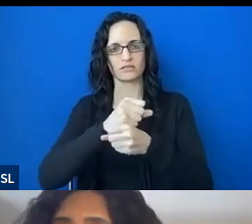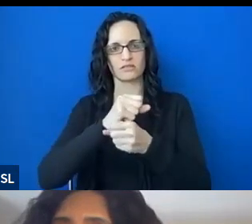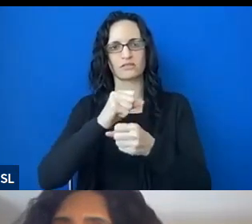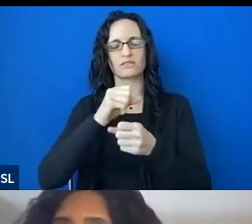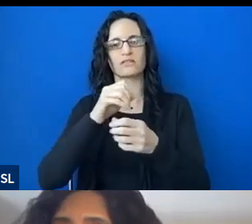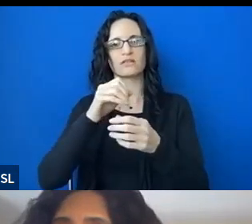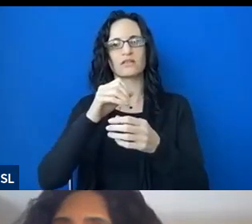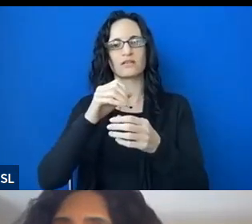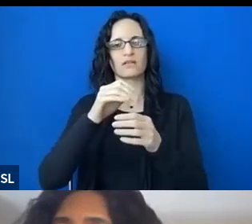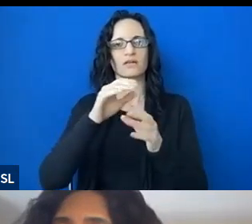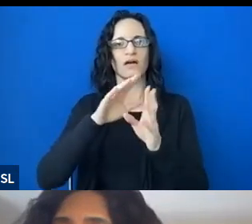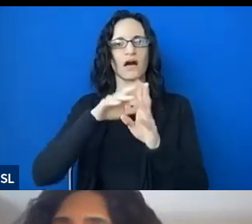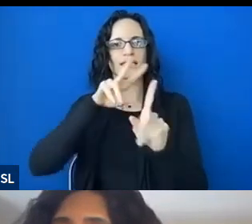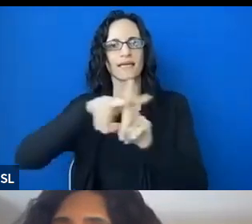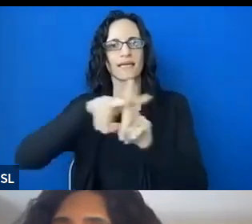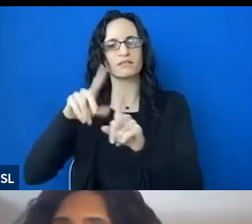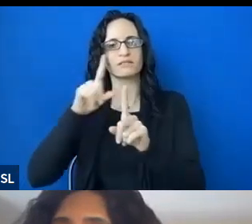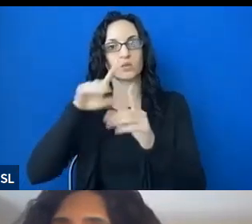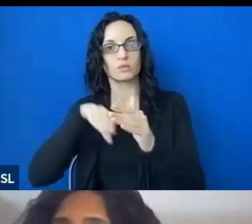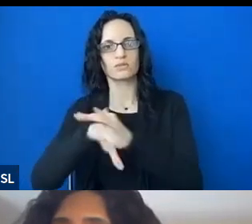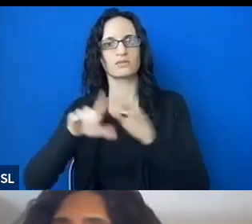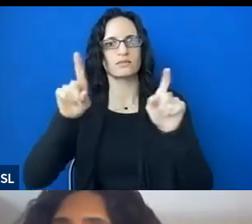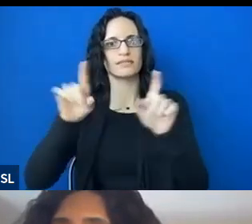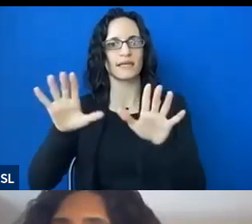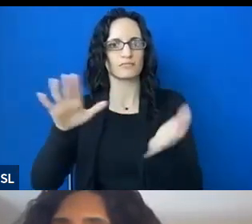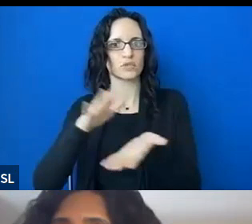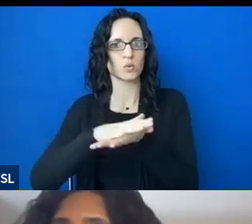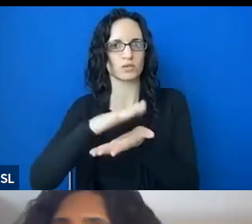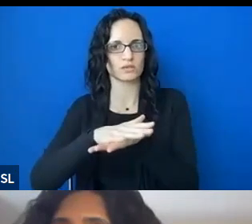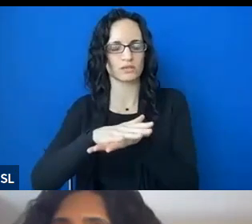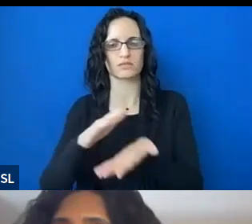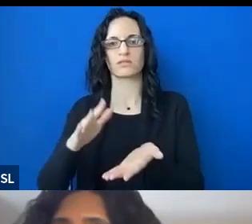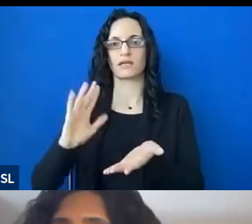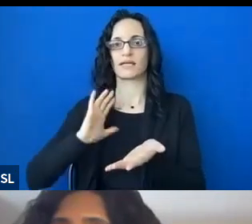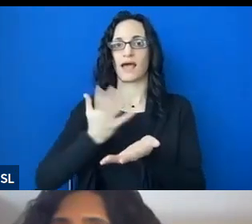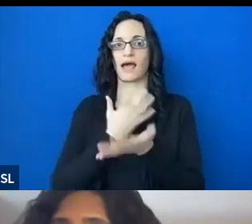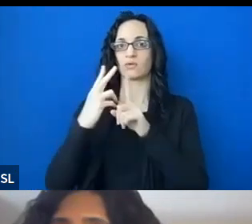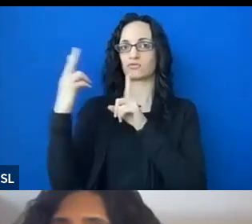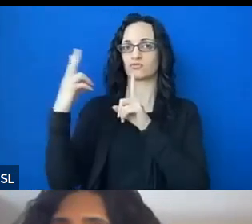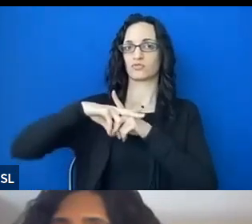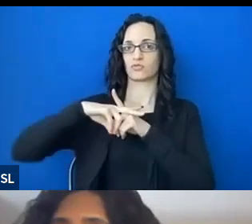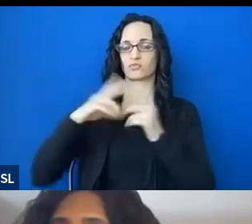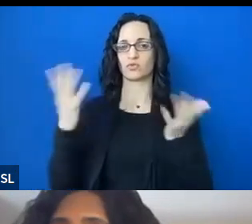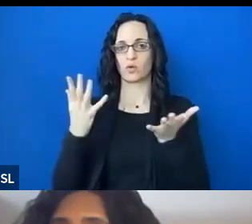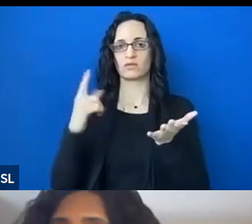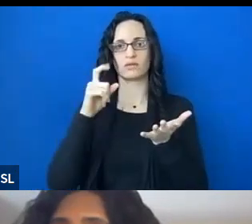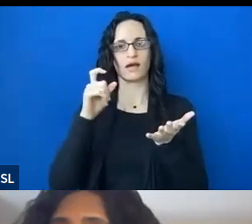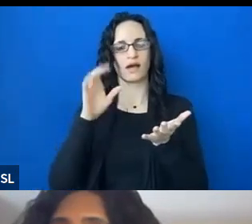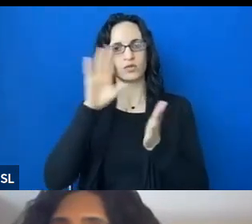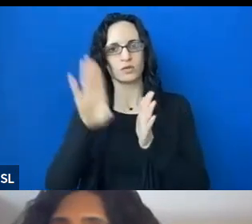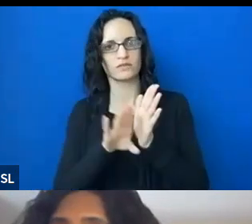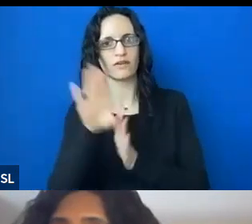exam schools and is charged specifically with coming up with a permanent